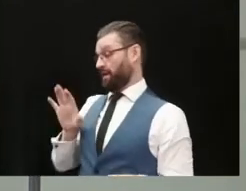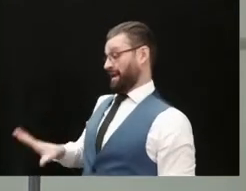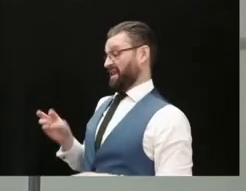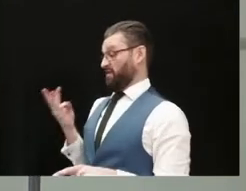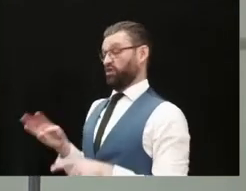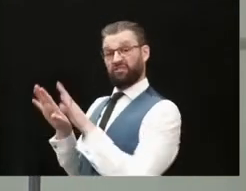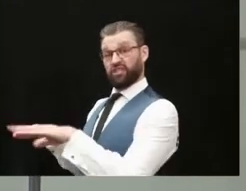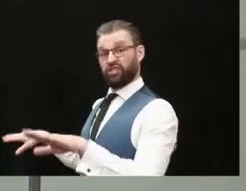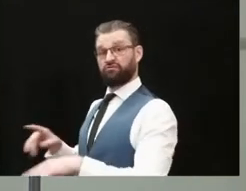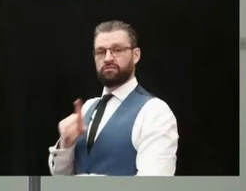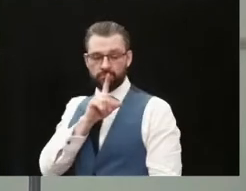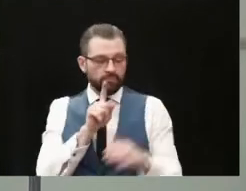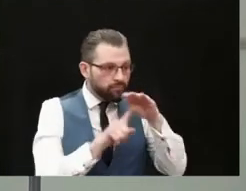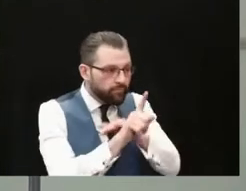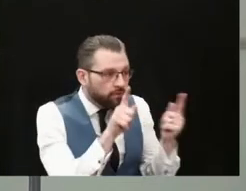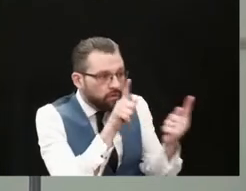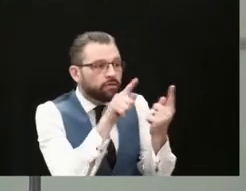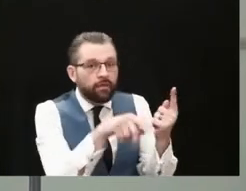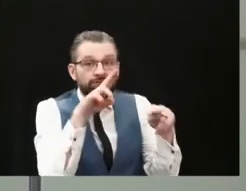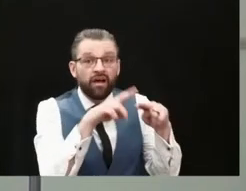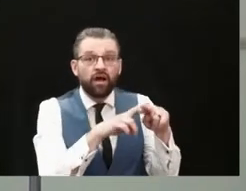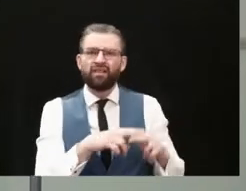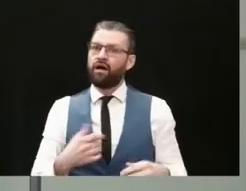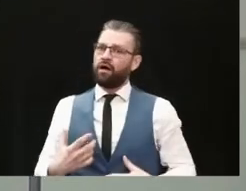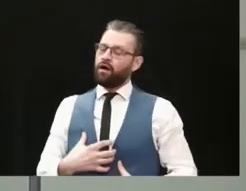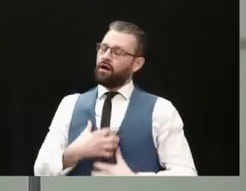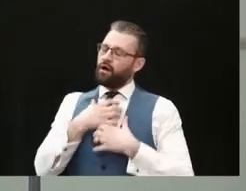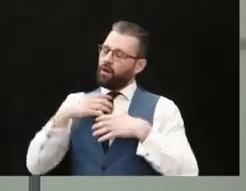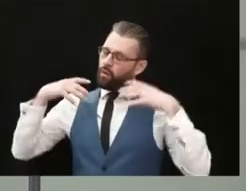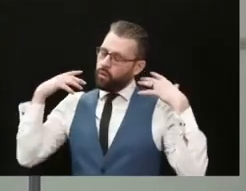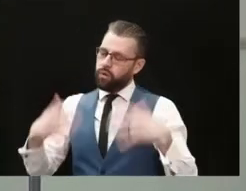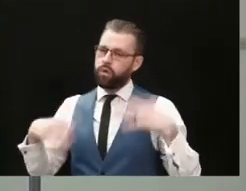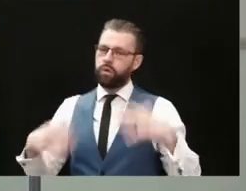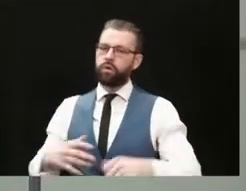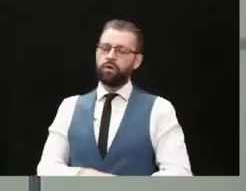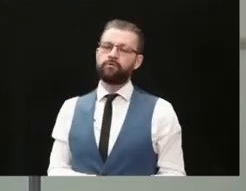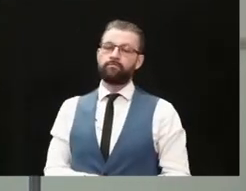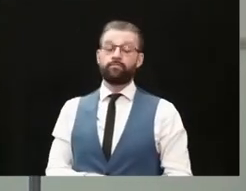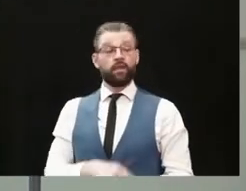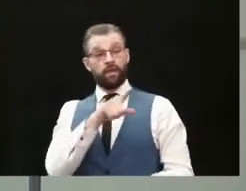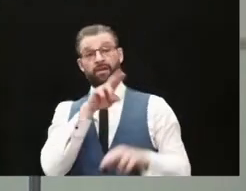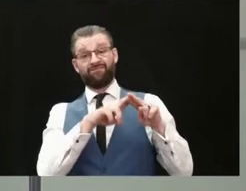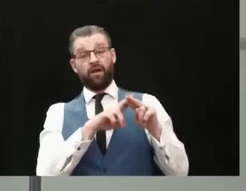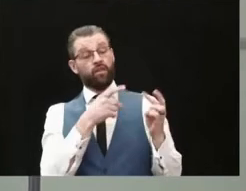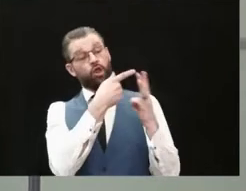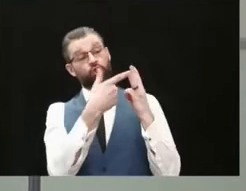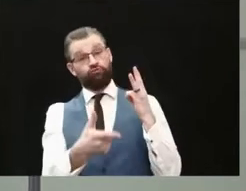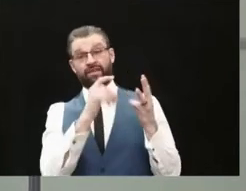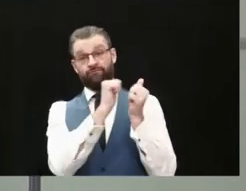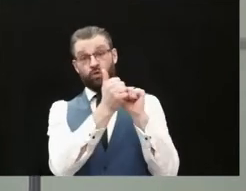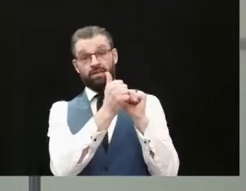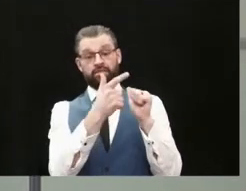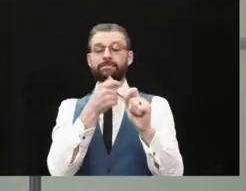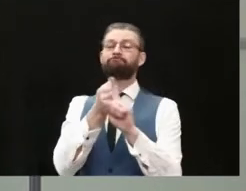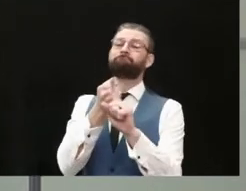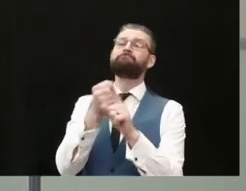behind. That must have been a remarkable feat to do something like that. Three of my father's friends petitioned the German authorities